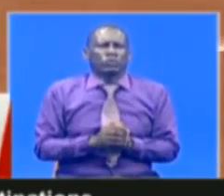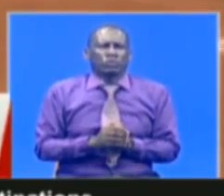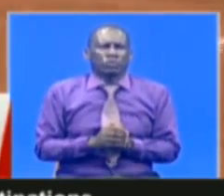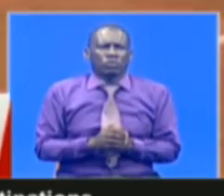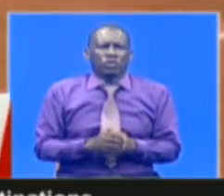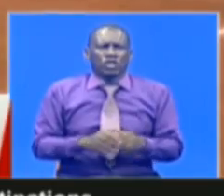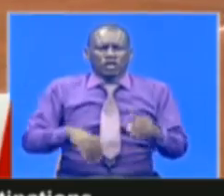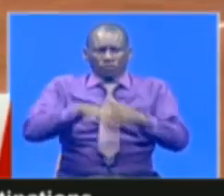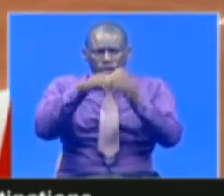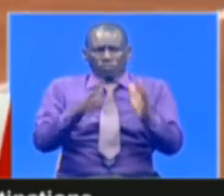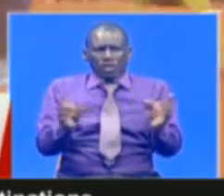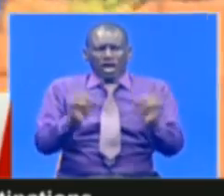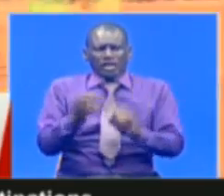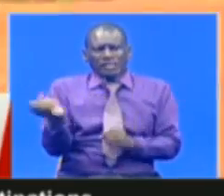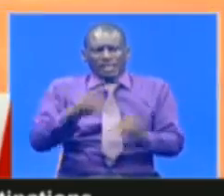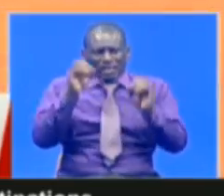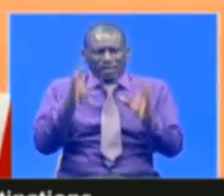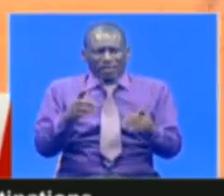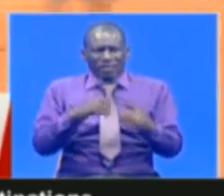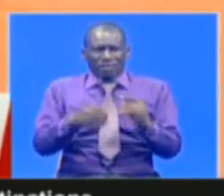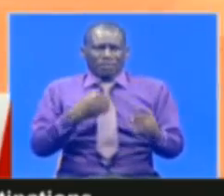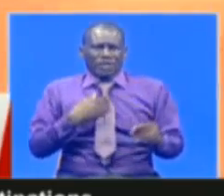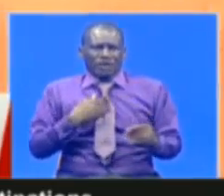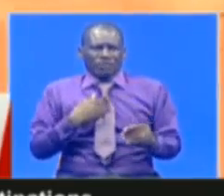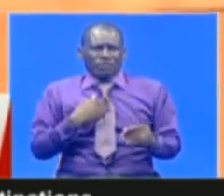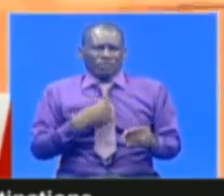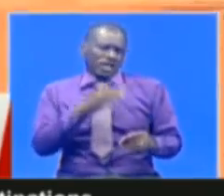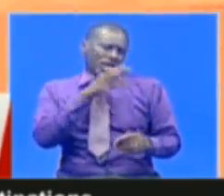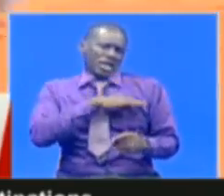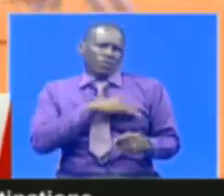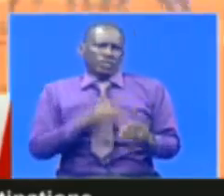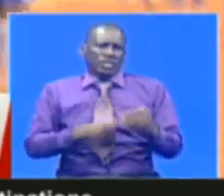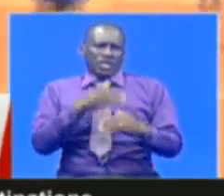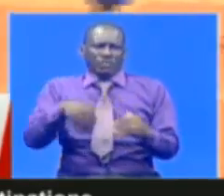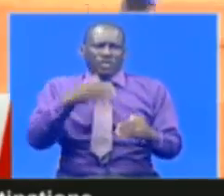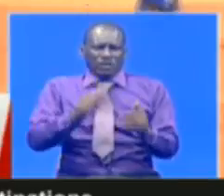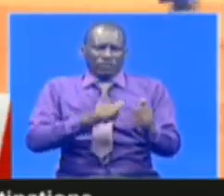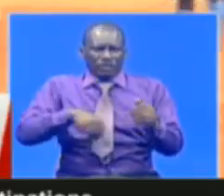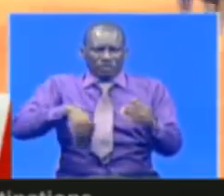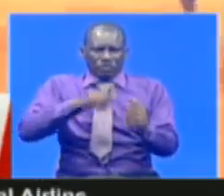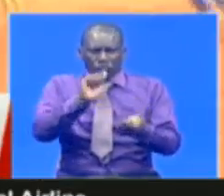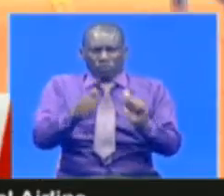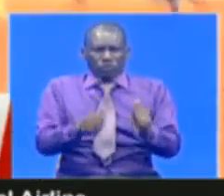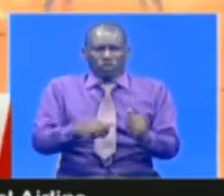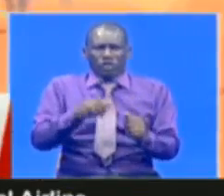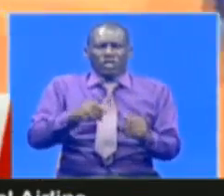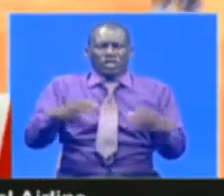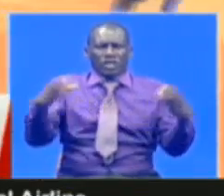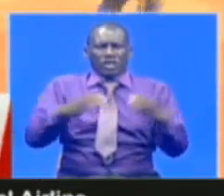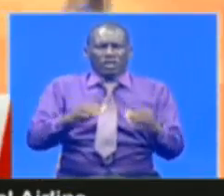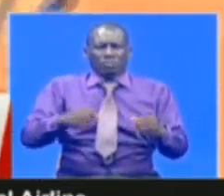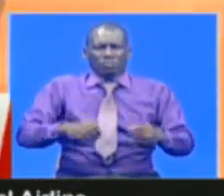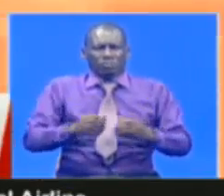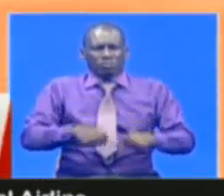The players are not salaried, but earn an unguaranteed allowance after every game. MCL Club President Robert